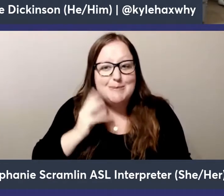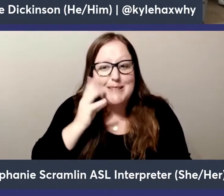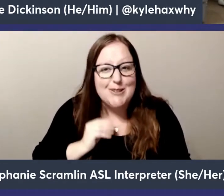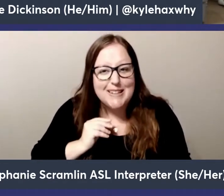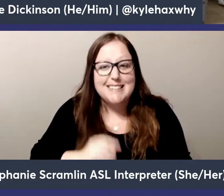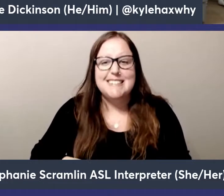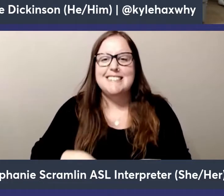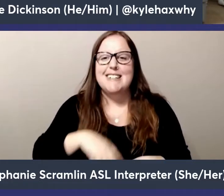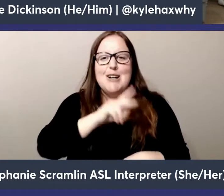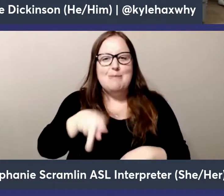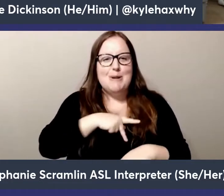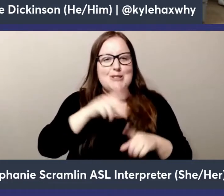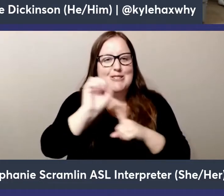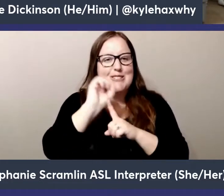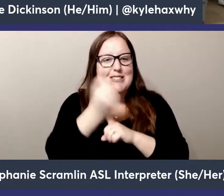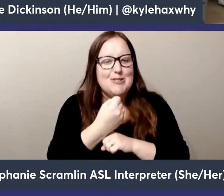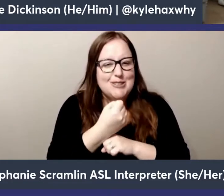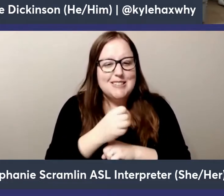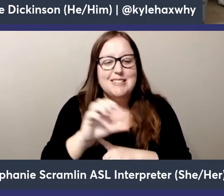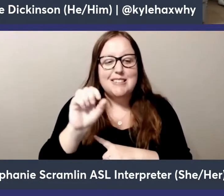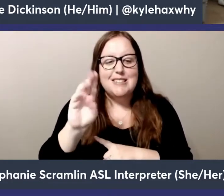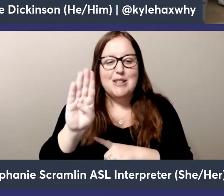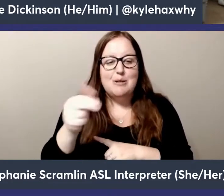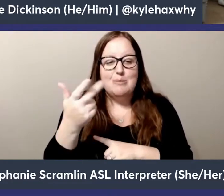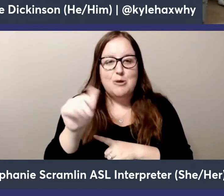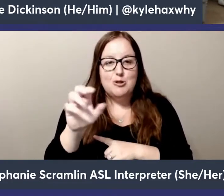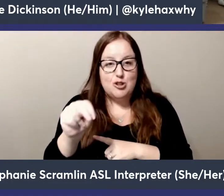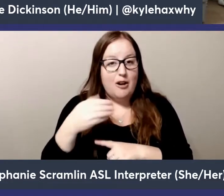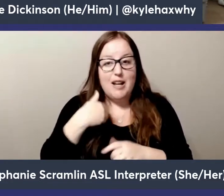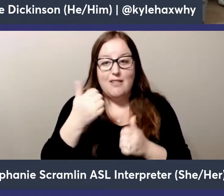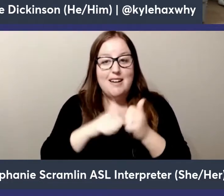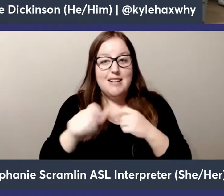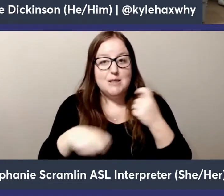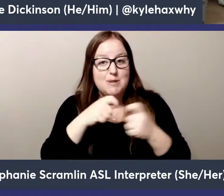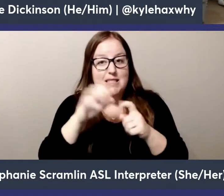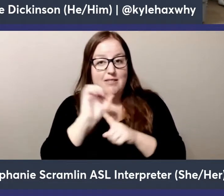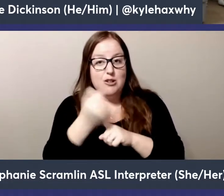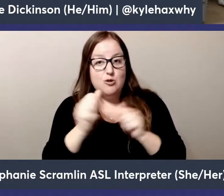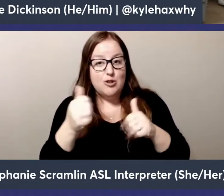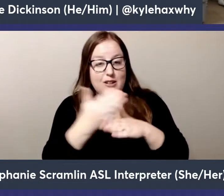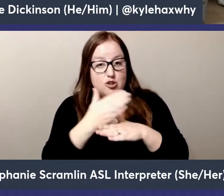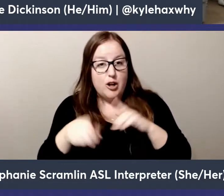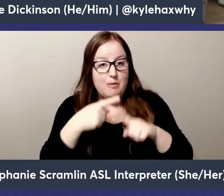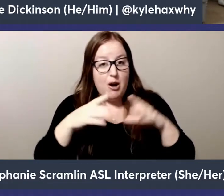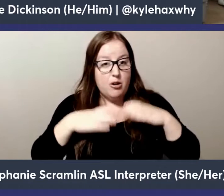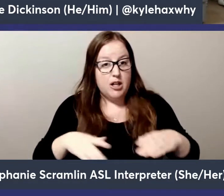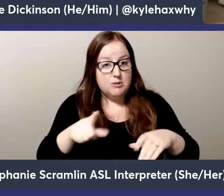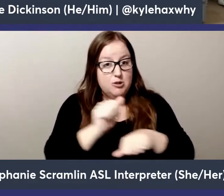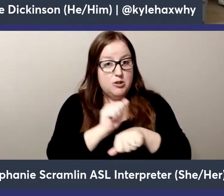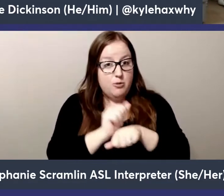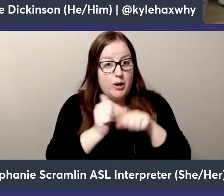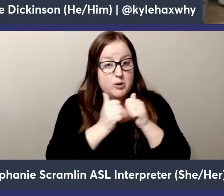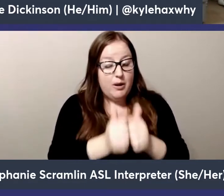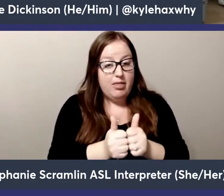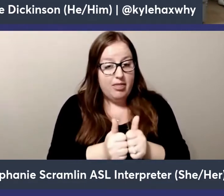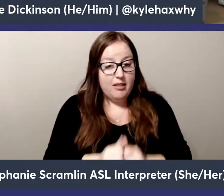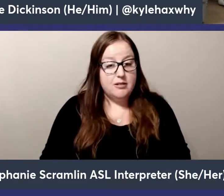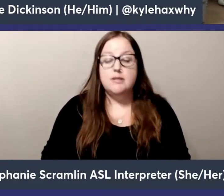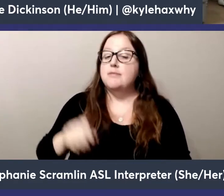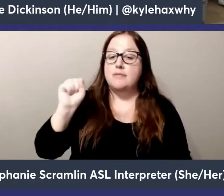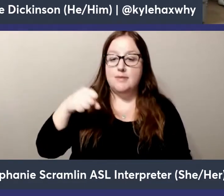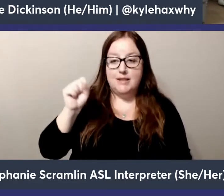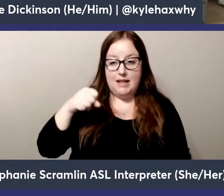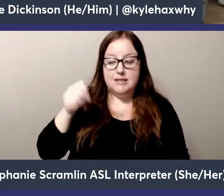personal scenarios. Bhushan, do you have any specific scenarios that maybe you can share with us about maybe customers you've worked with? Yeah,